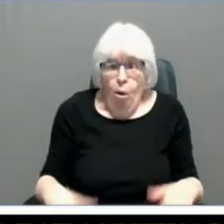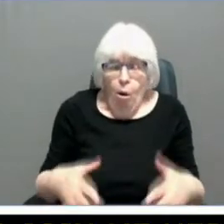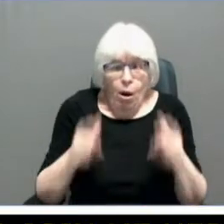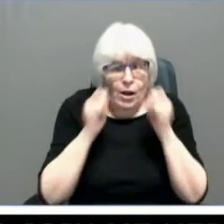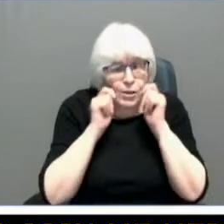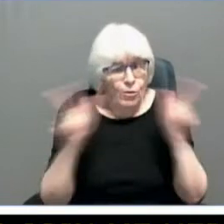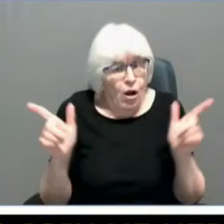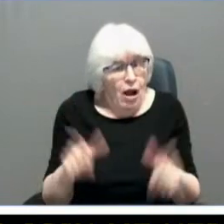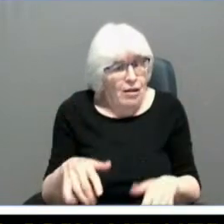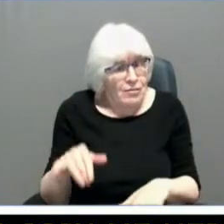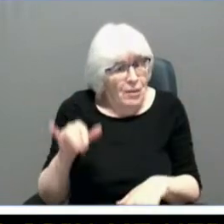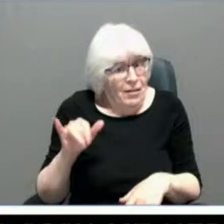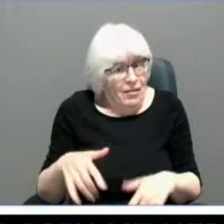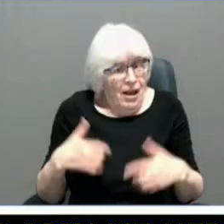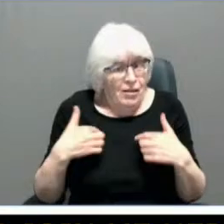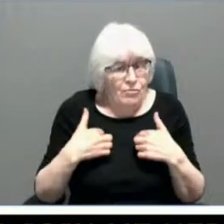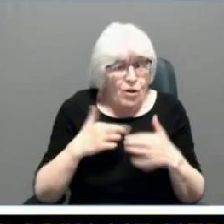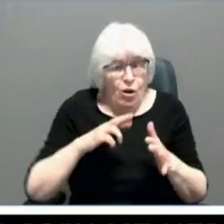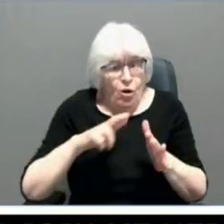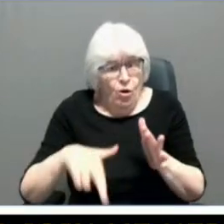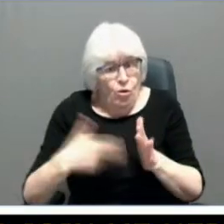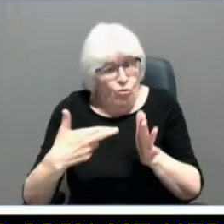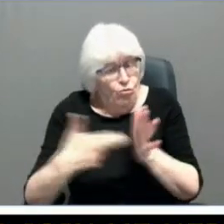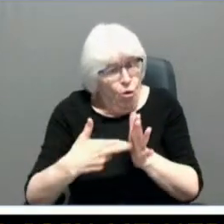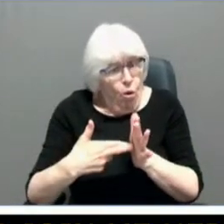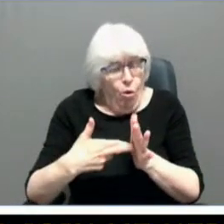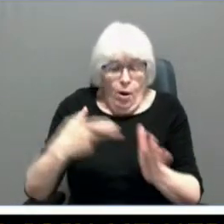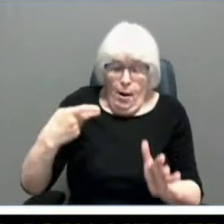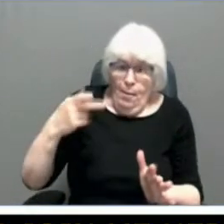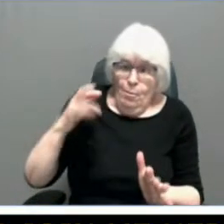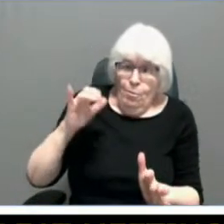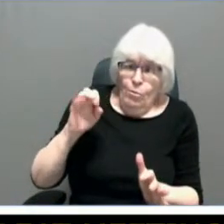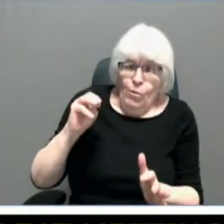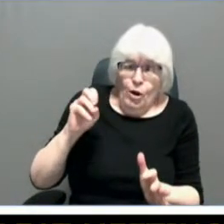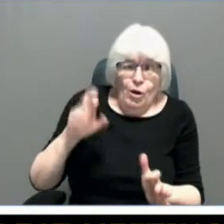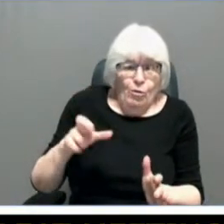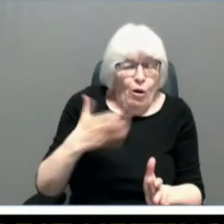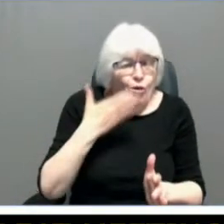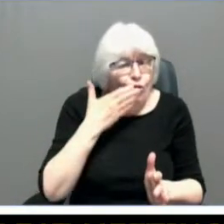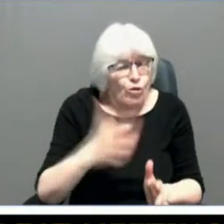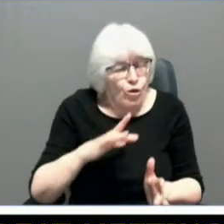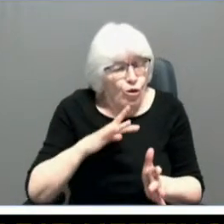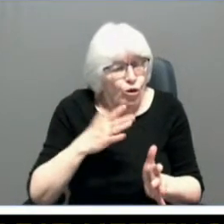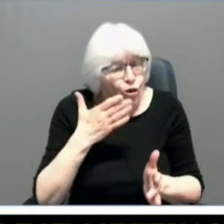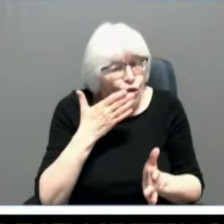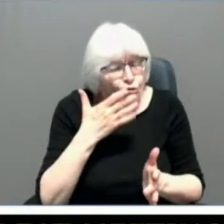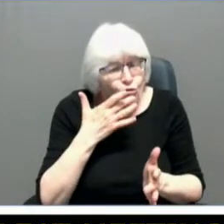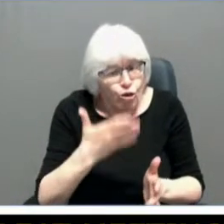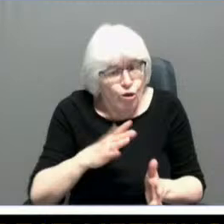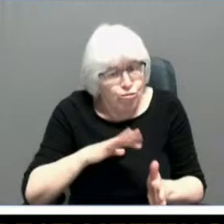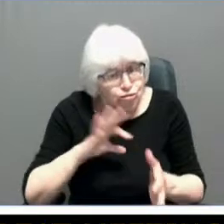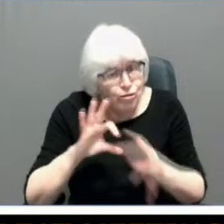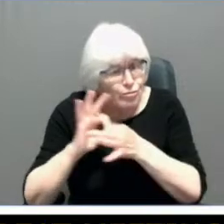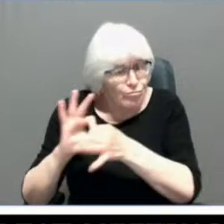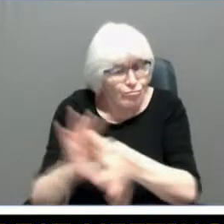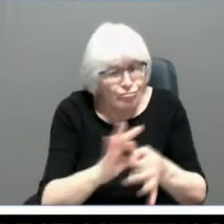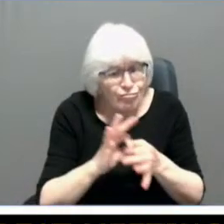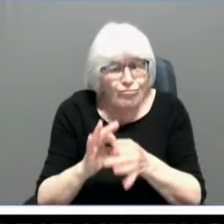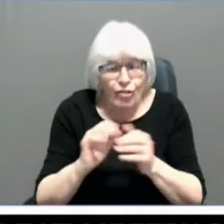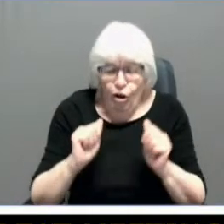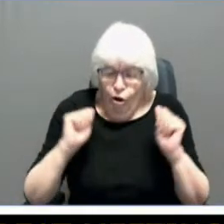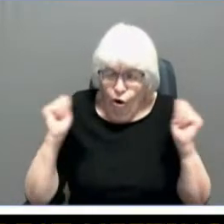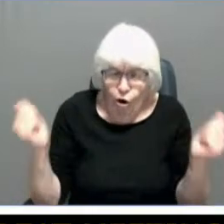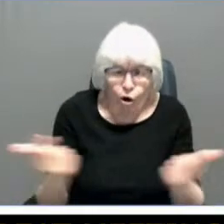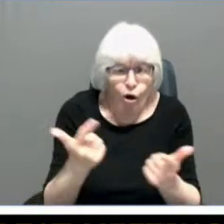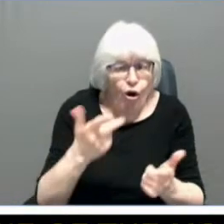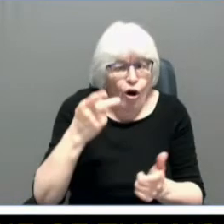premiers is the amazing collegiate atmosphere between all premiers, but certainly between our Atlantic Canadian premiers